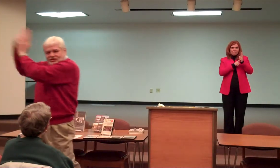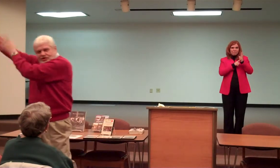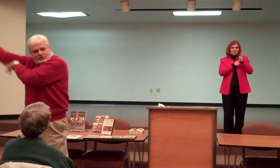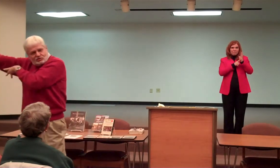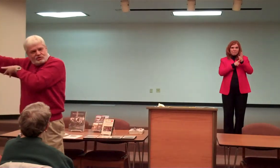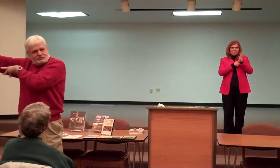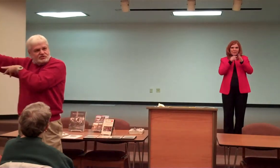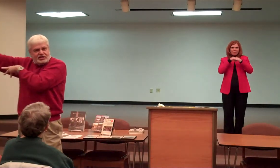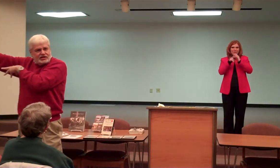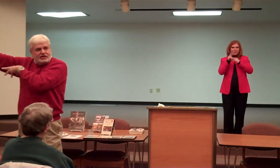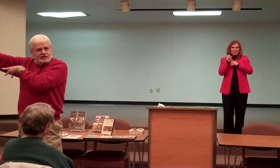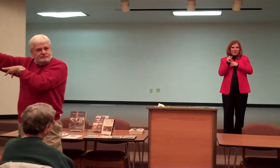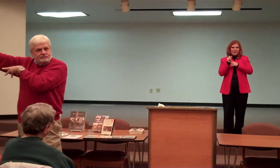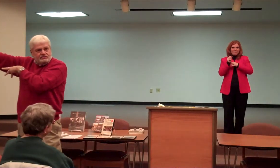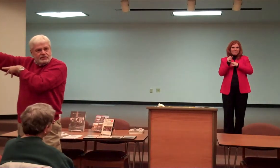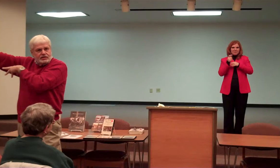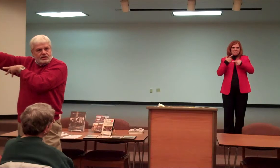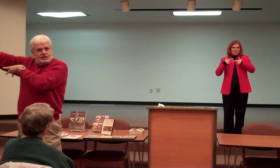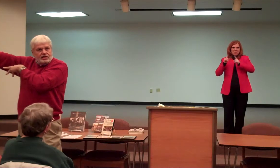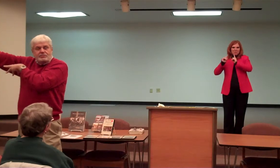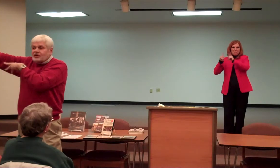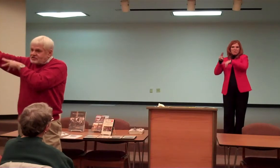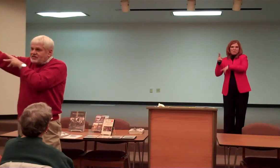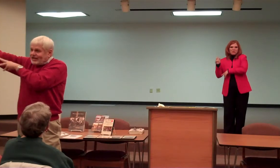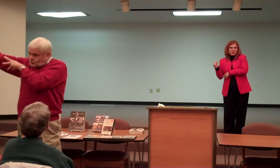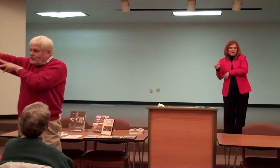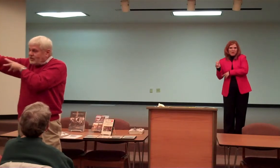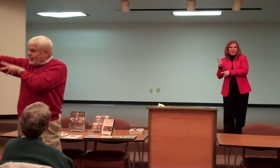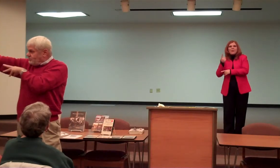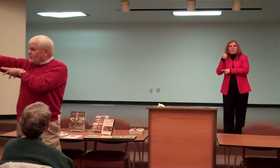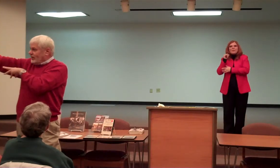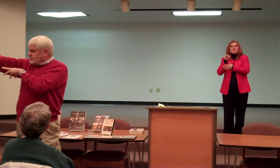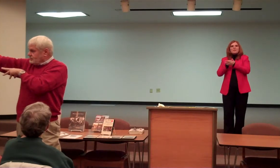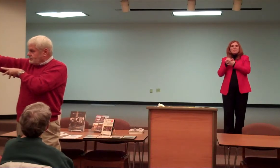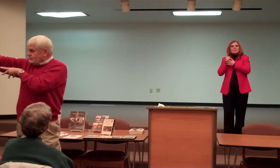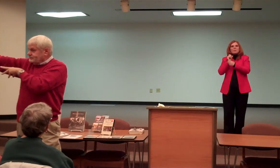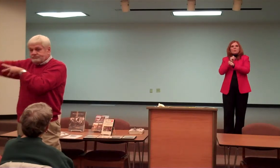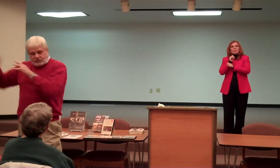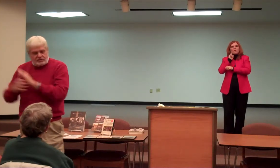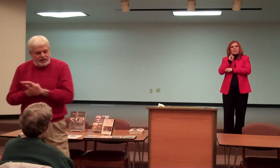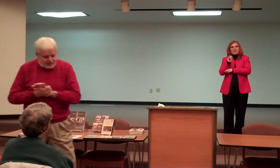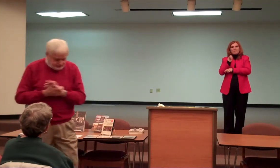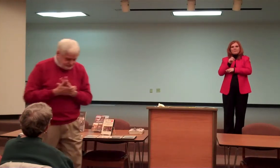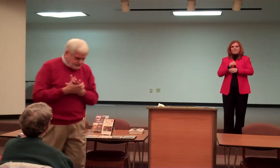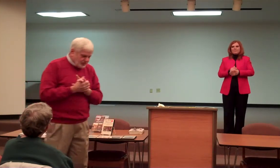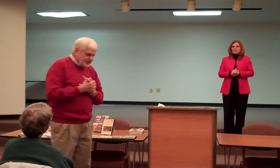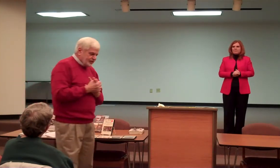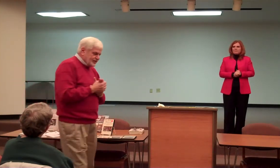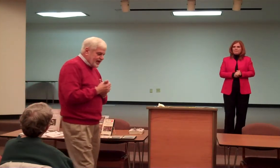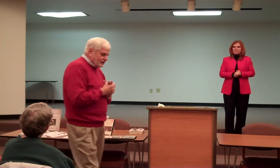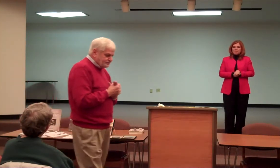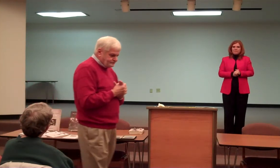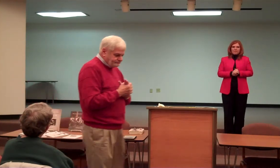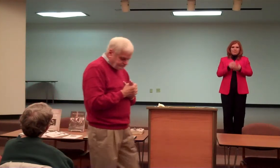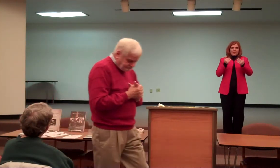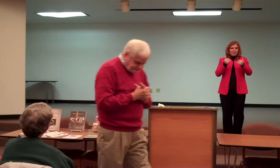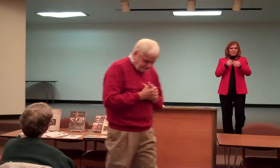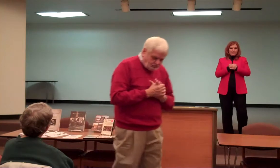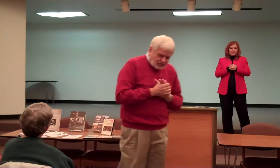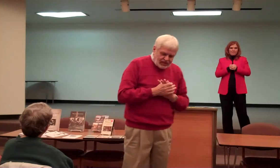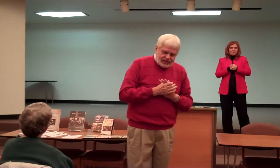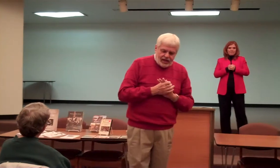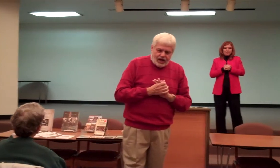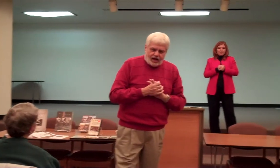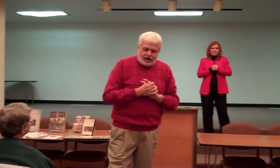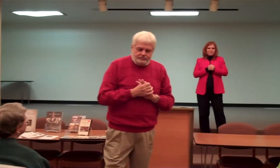pass through and go to Northern Virginia. Because that's where the labor is. Okay? Now,